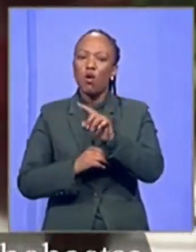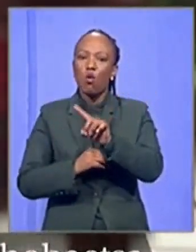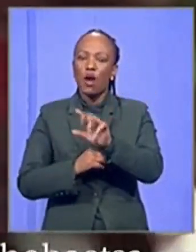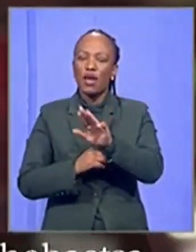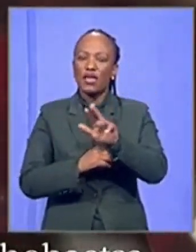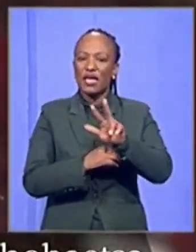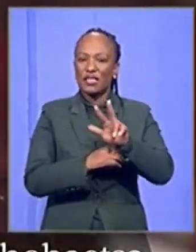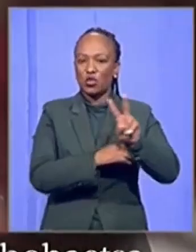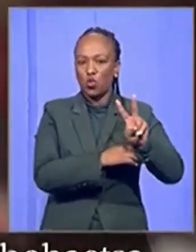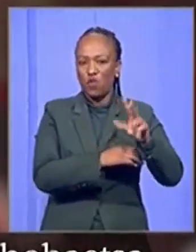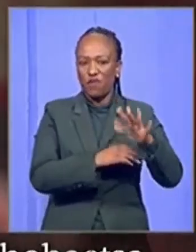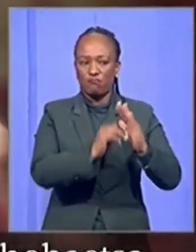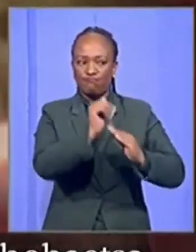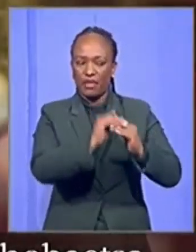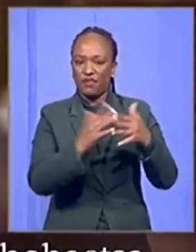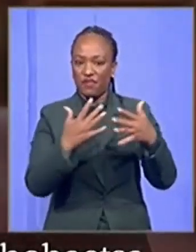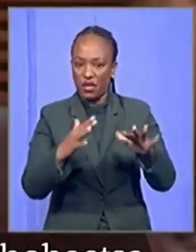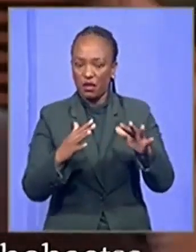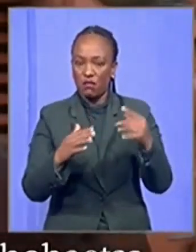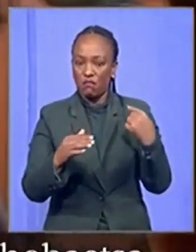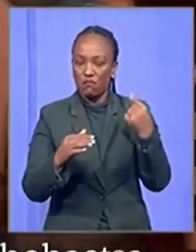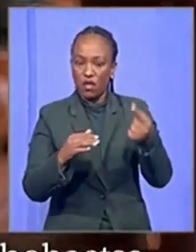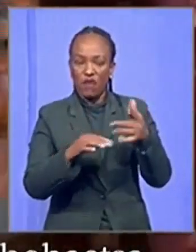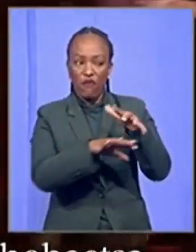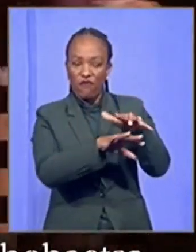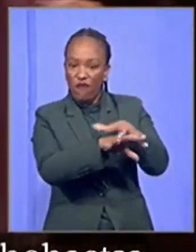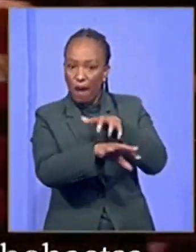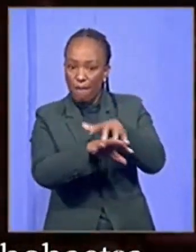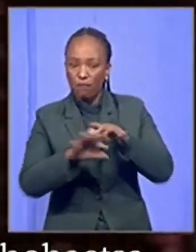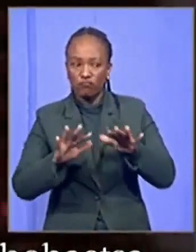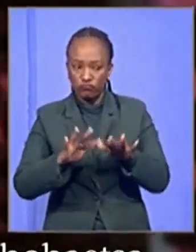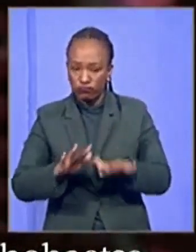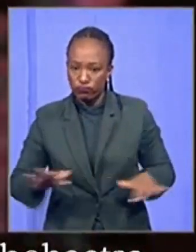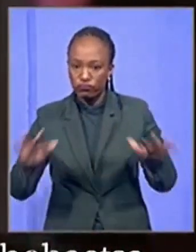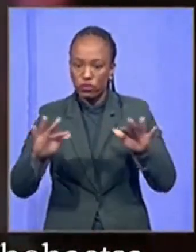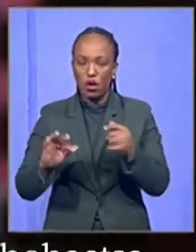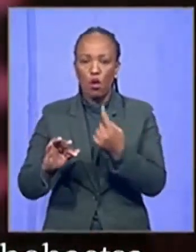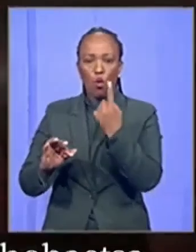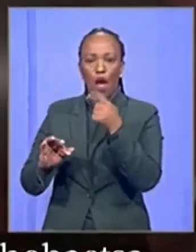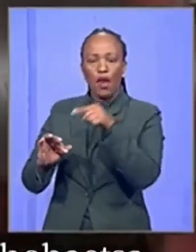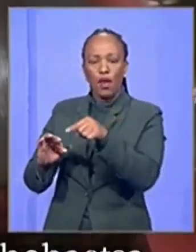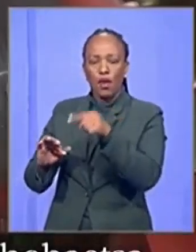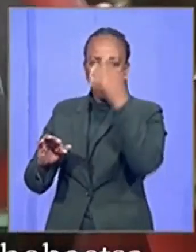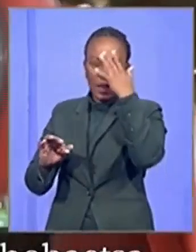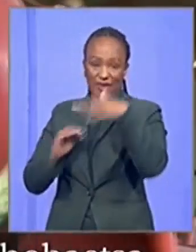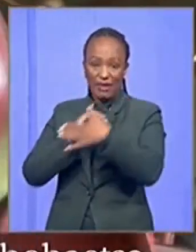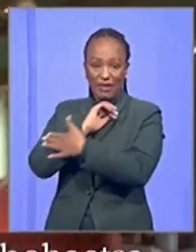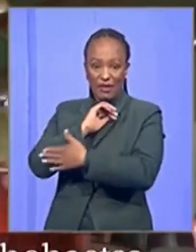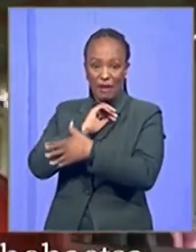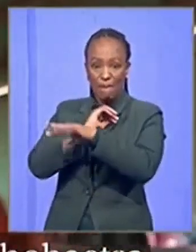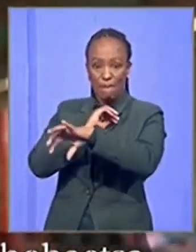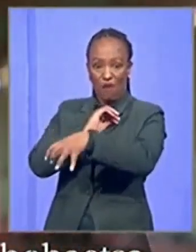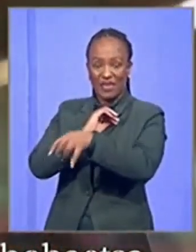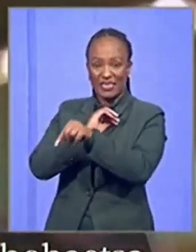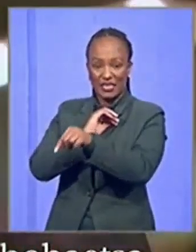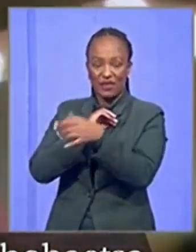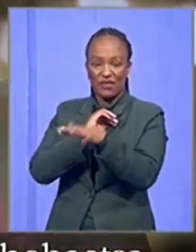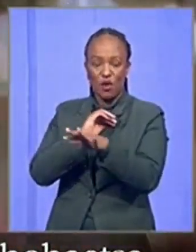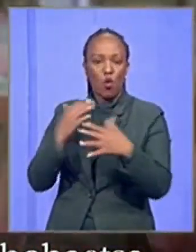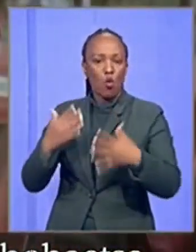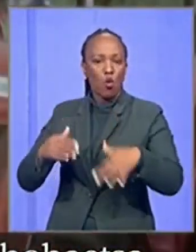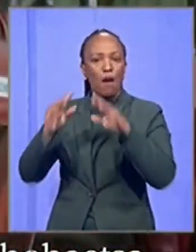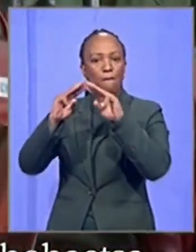wa di museamo tsa temothuo mo nageng ebile ke yona o le mongwe wa puso mo profenseng. Museum ono o somaretse history